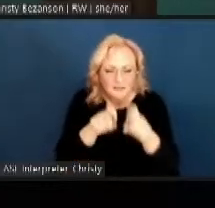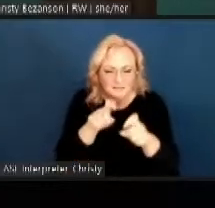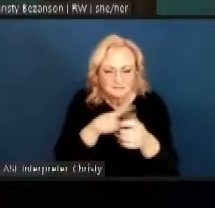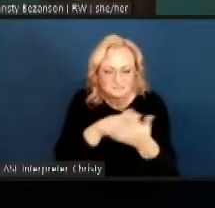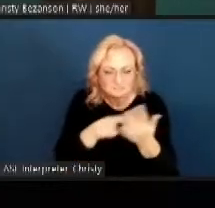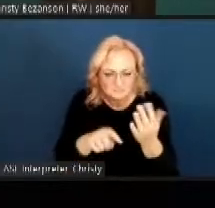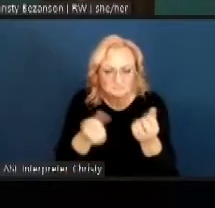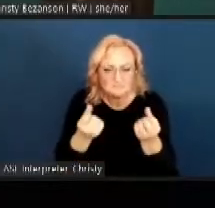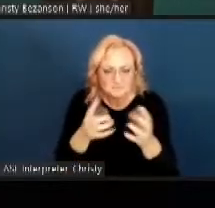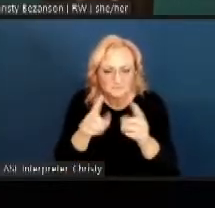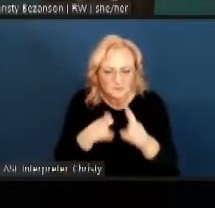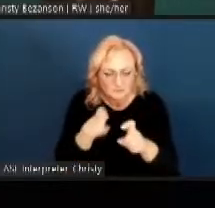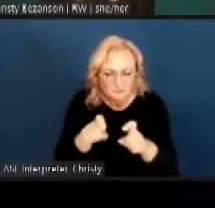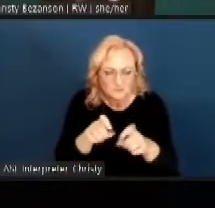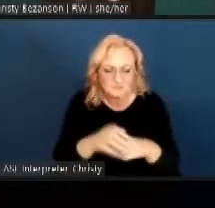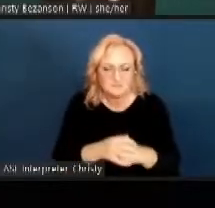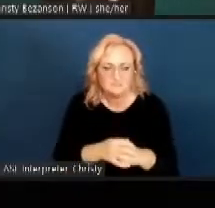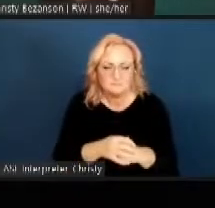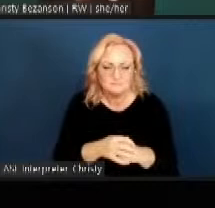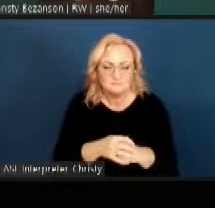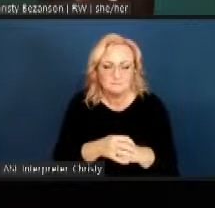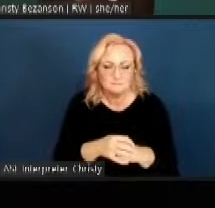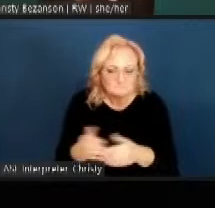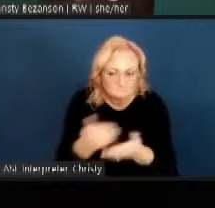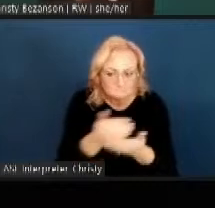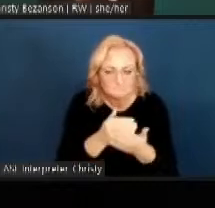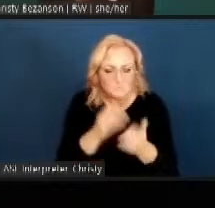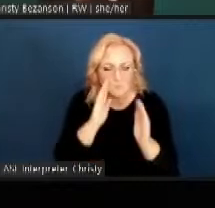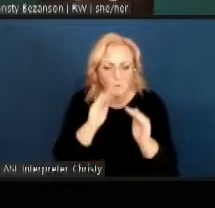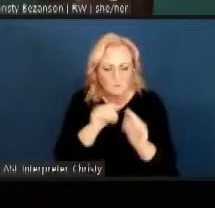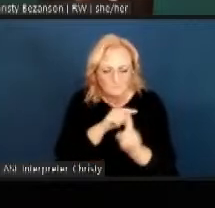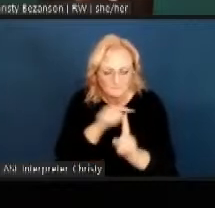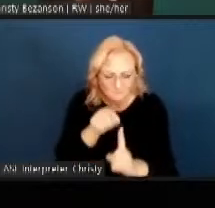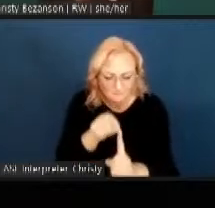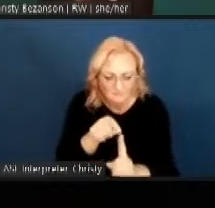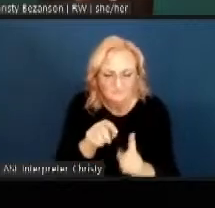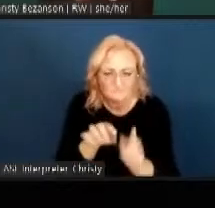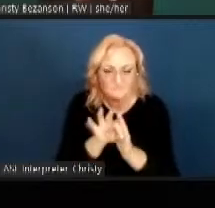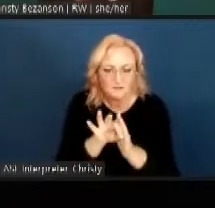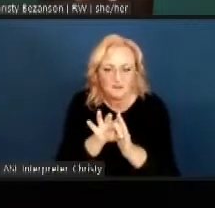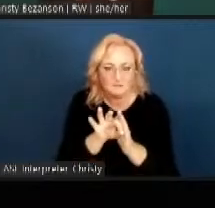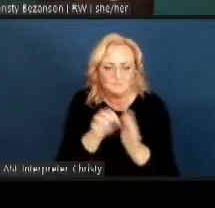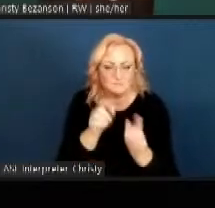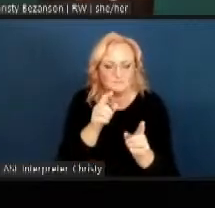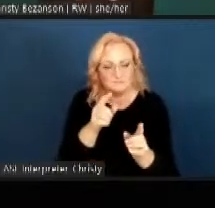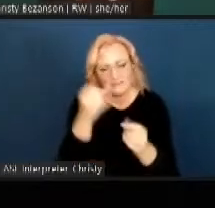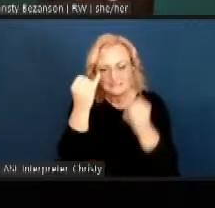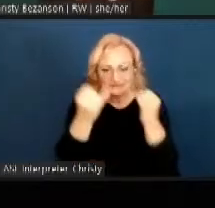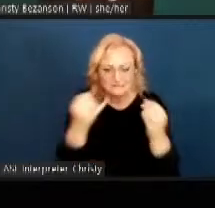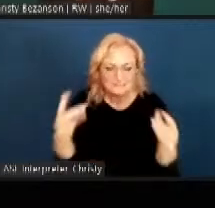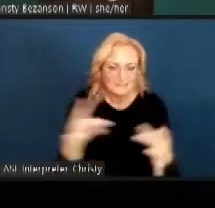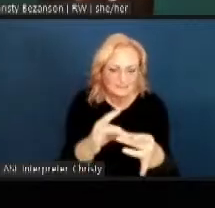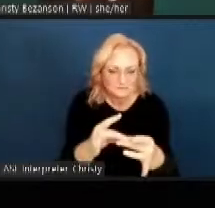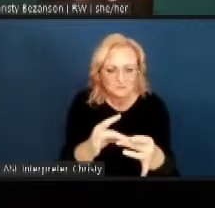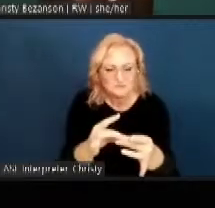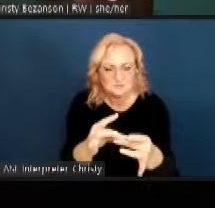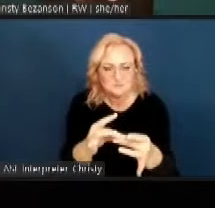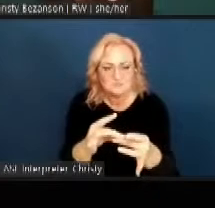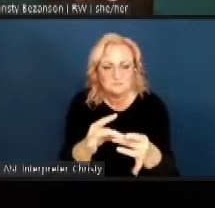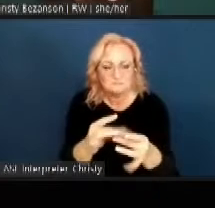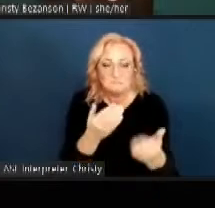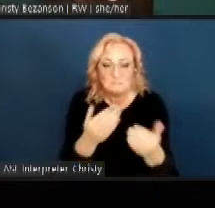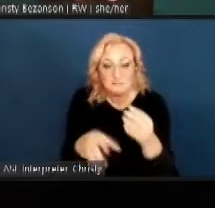number of questions that hopefully will get to some ideas and connections, maybe embed